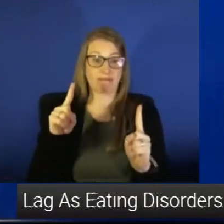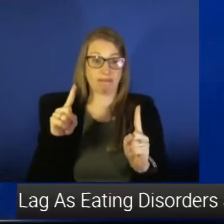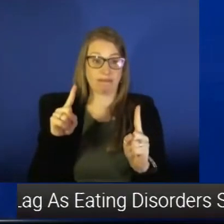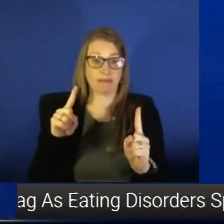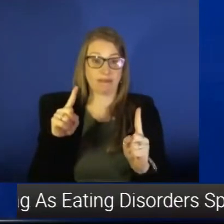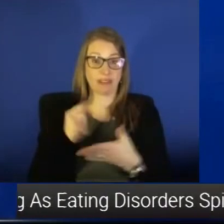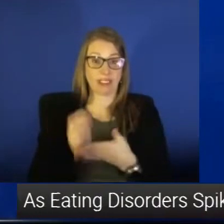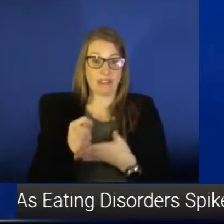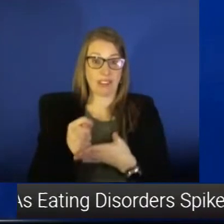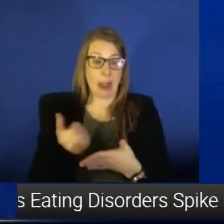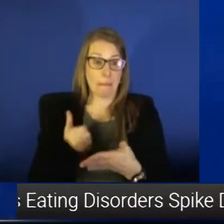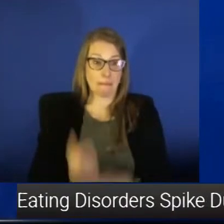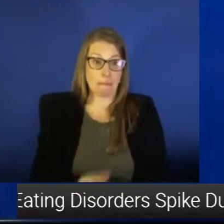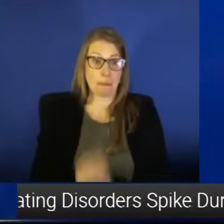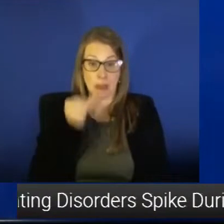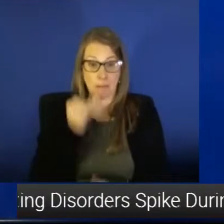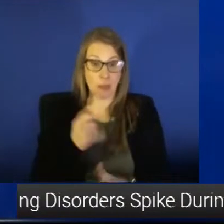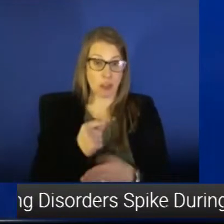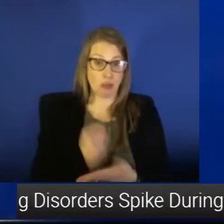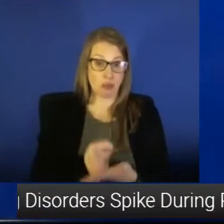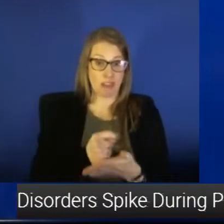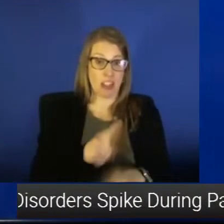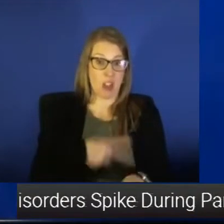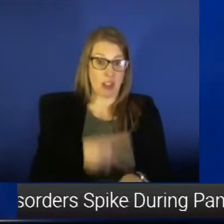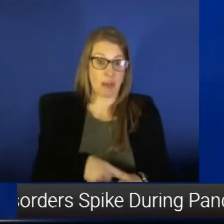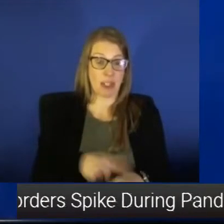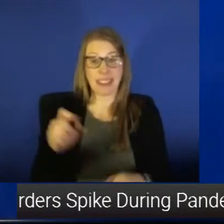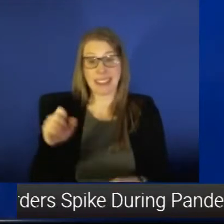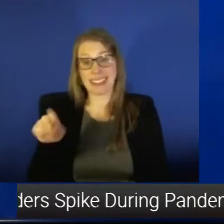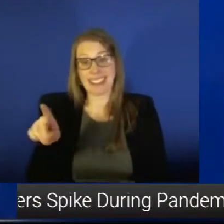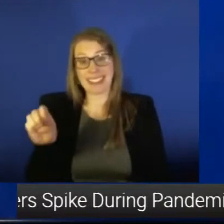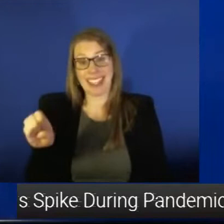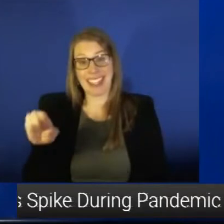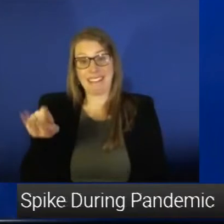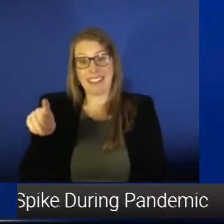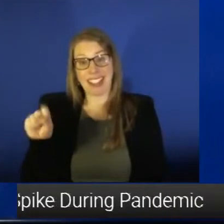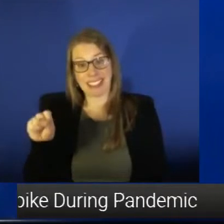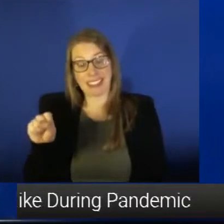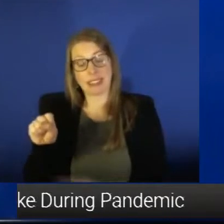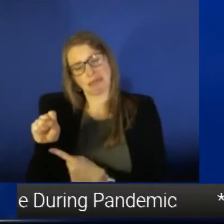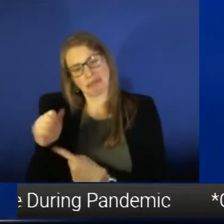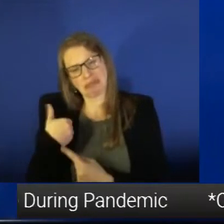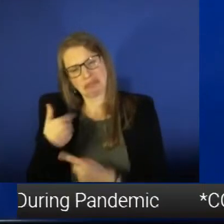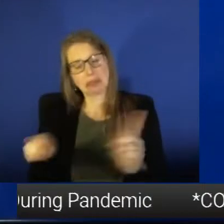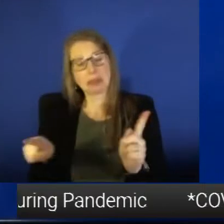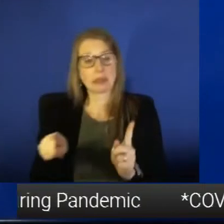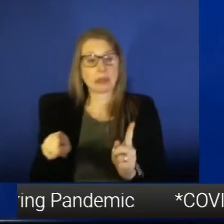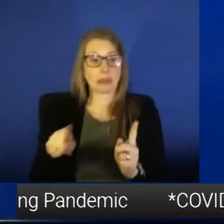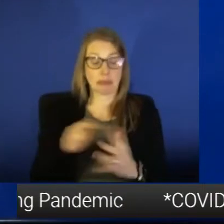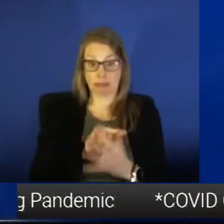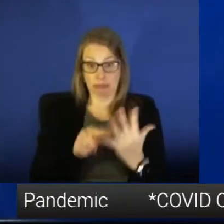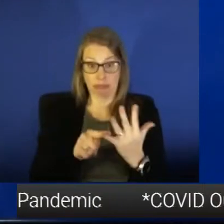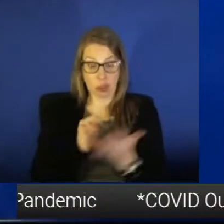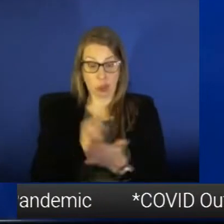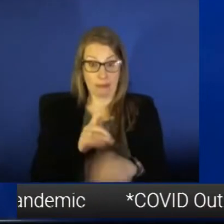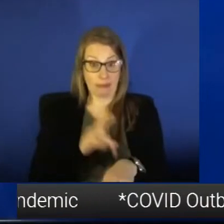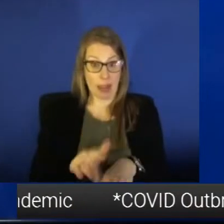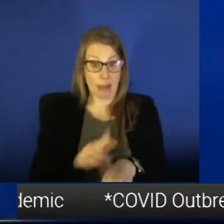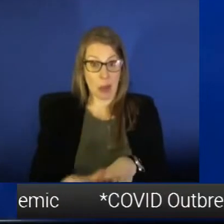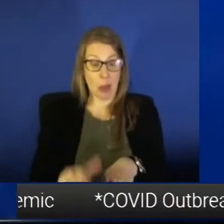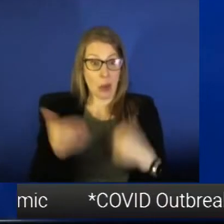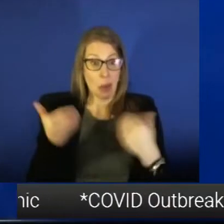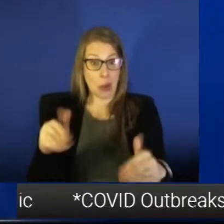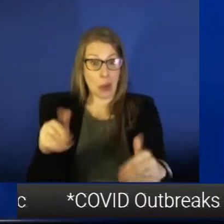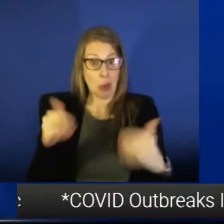enough, Paxlovit has a long list of side effects. Got to watch out for that. But the number of treatments we now have for this far outstrip what we have